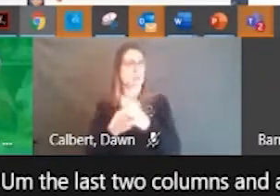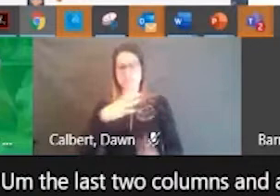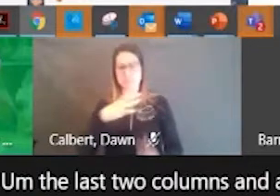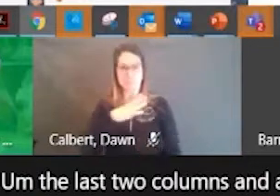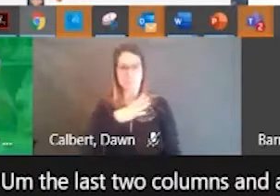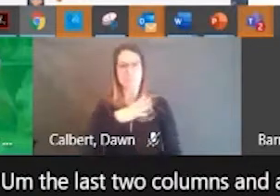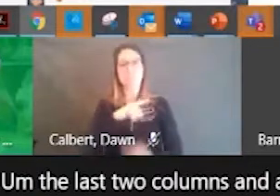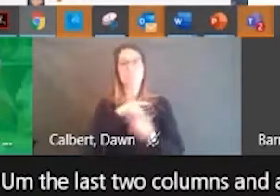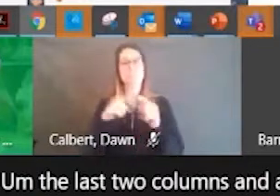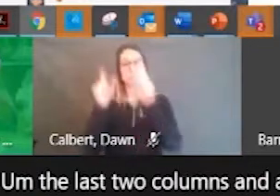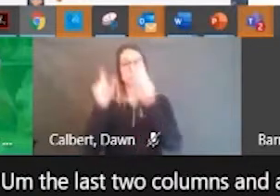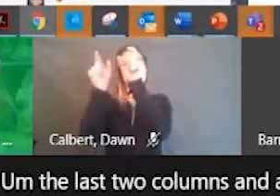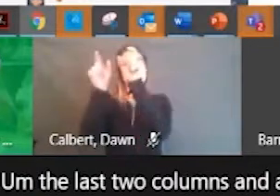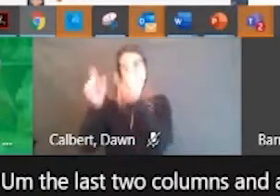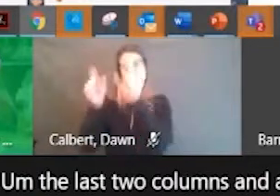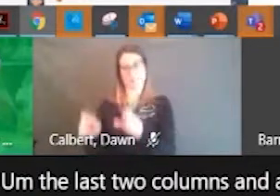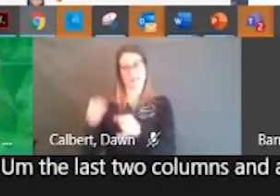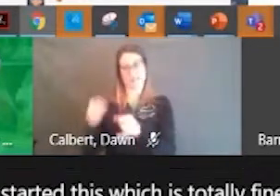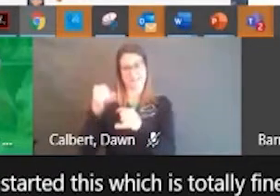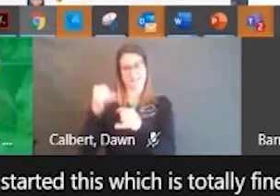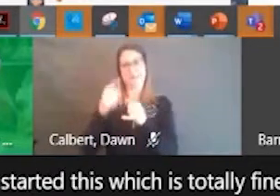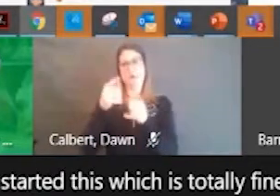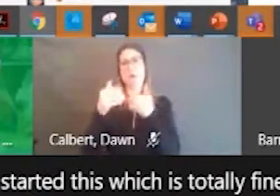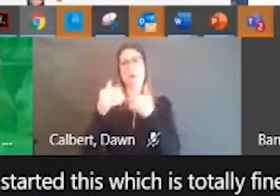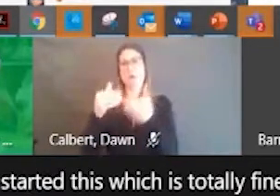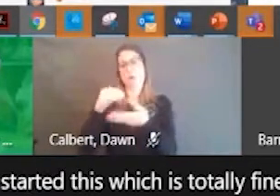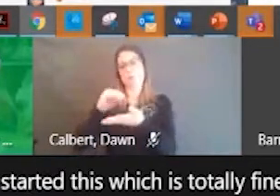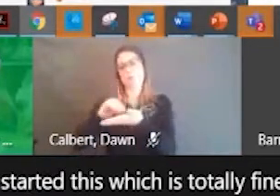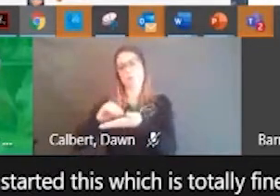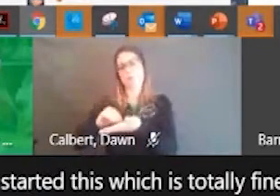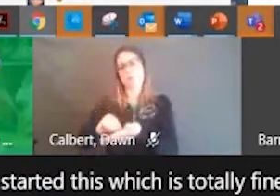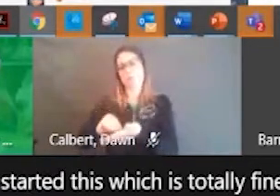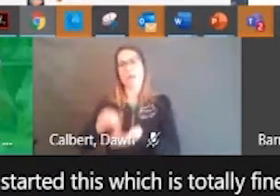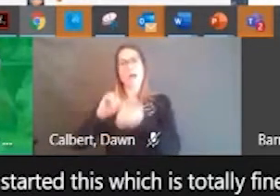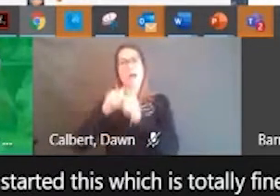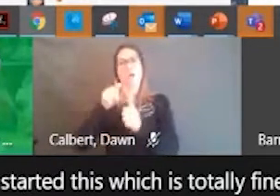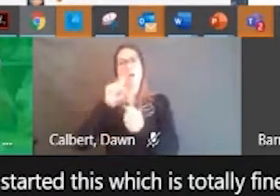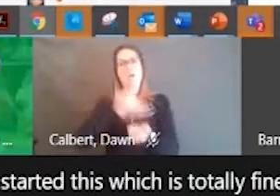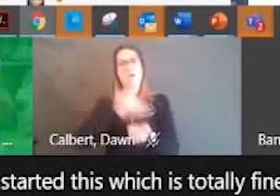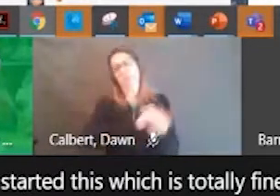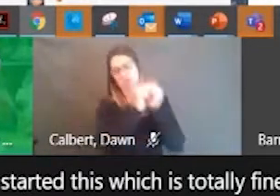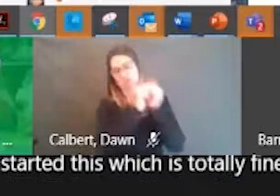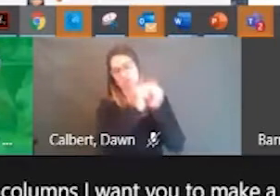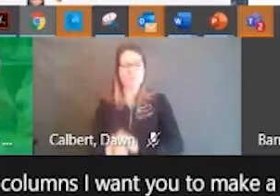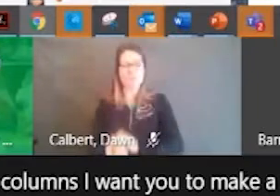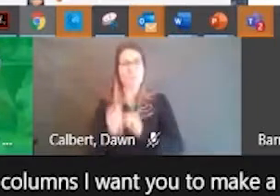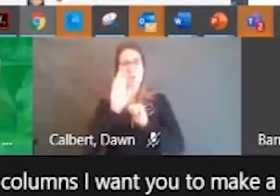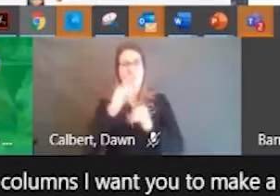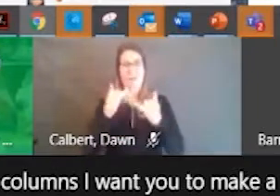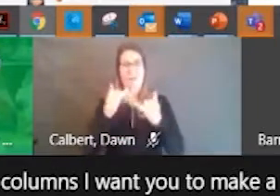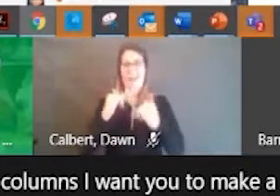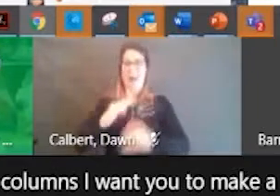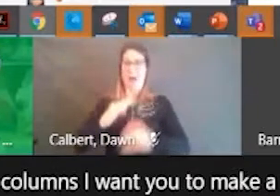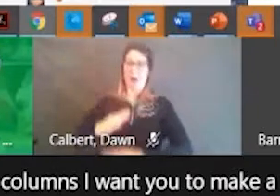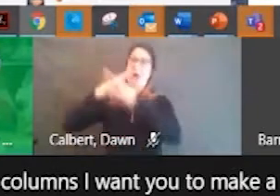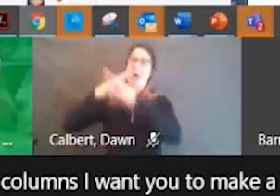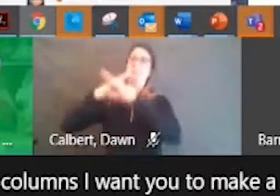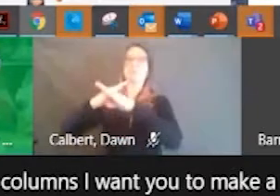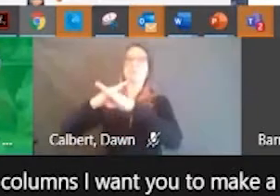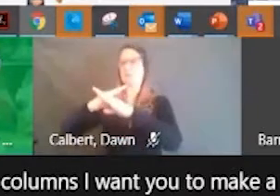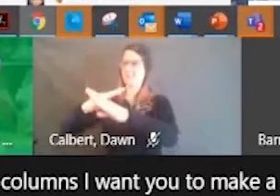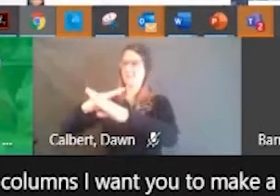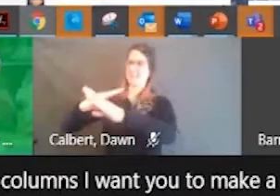the last two columns, I want you to make a quick list of ways you can transform one of your current obstacles into something positive.